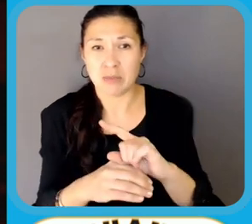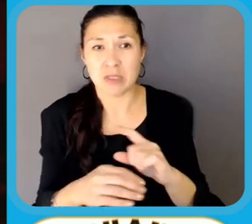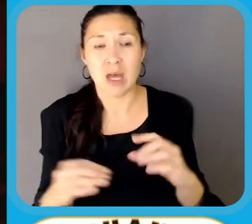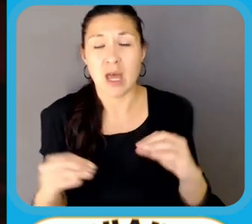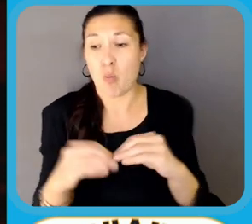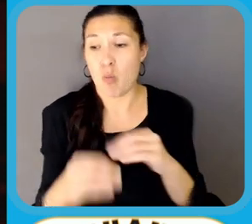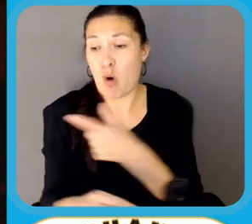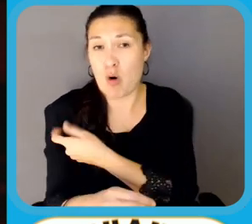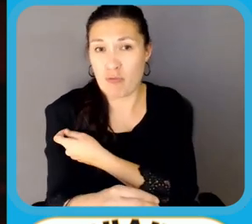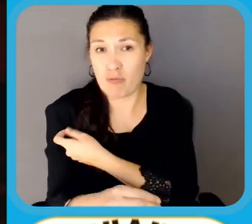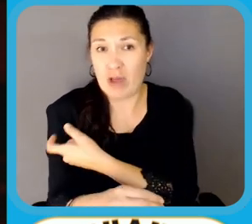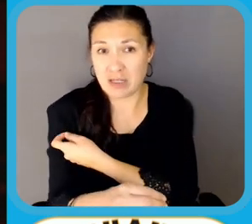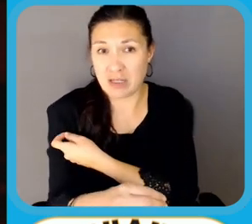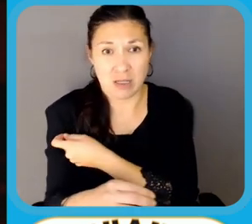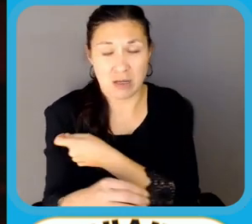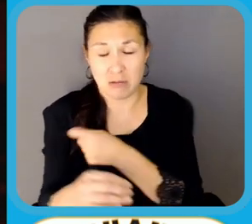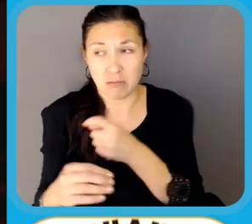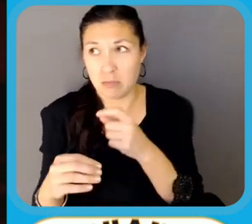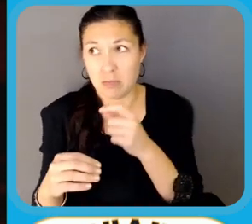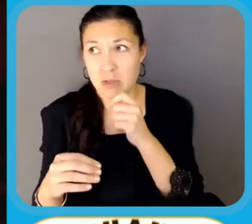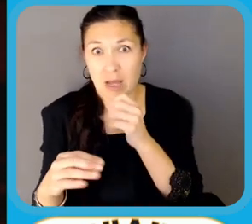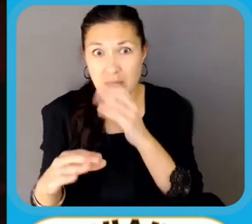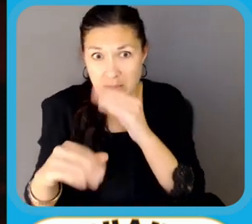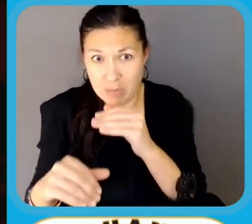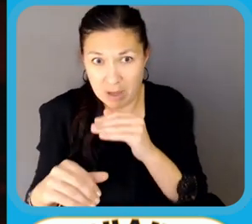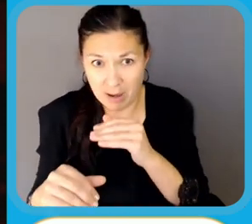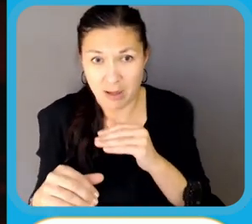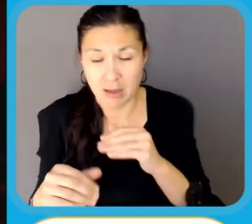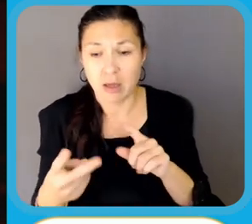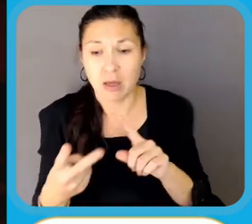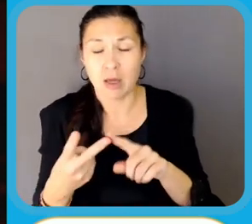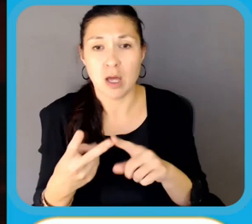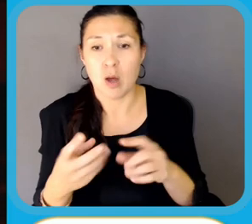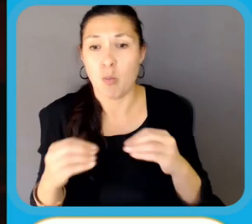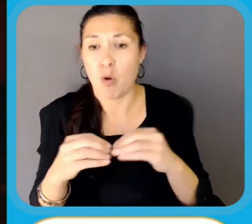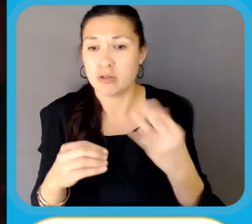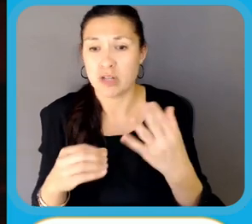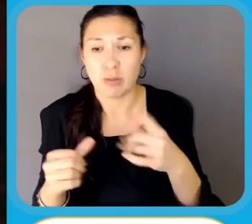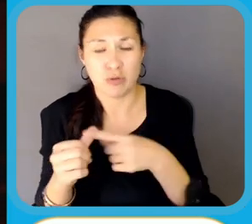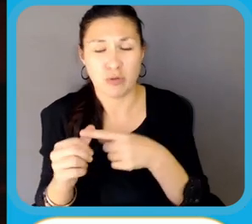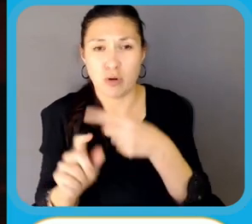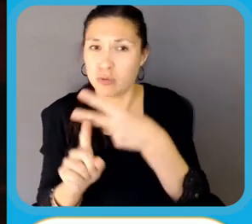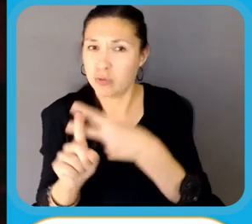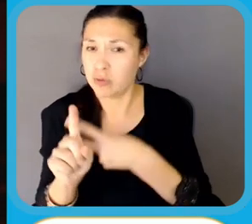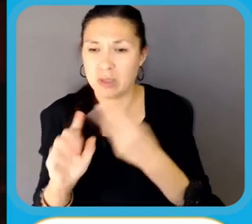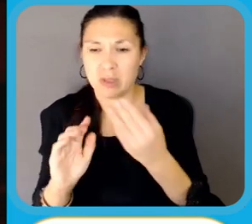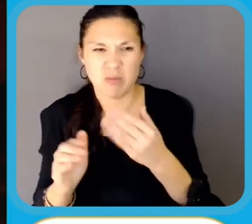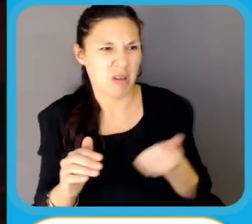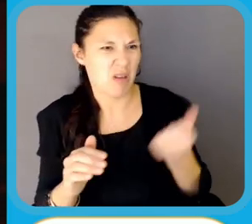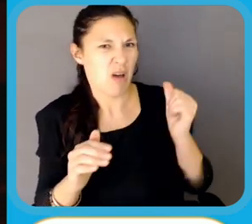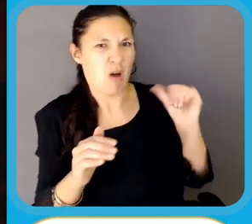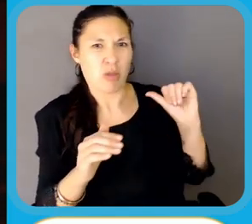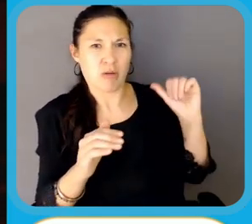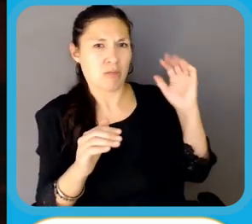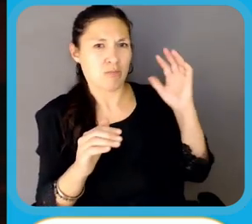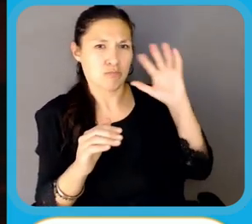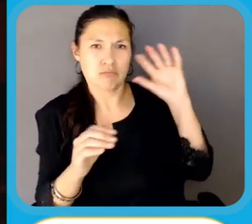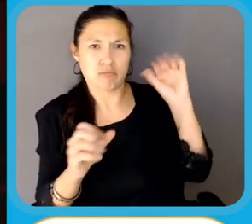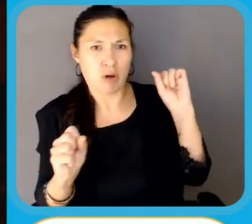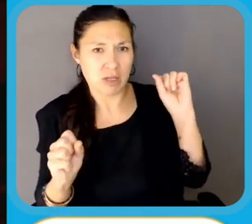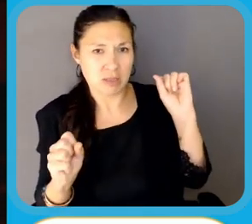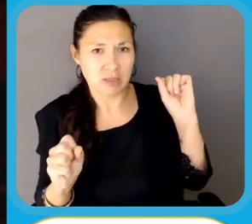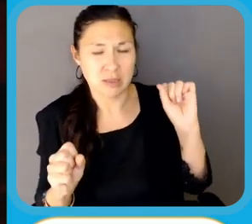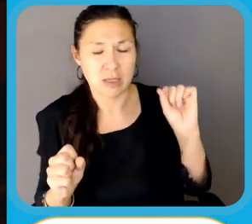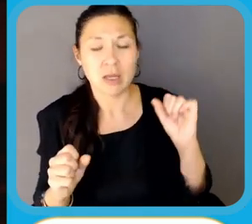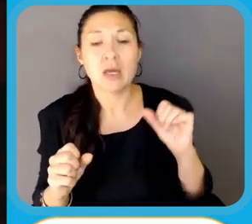thought possible. We created more jobs in the first 2 months than any other administration in history. And through the American Rescue